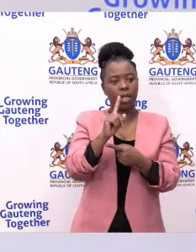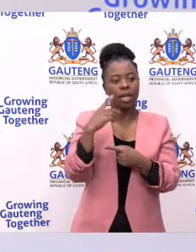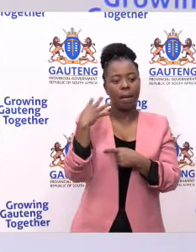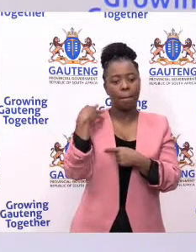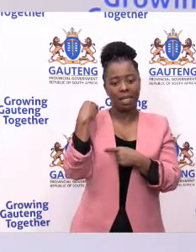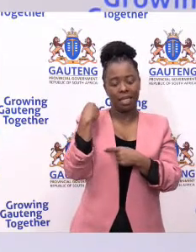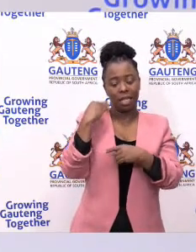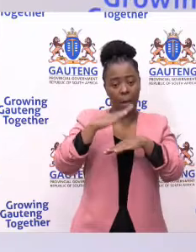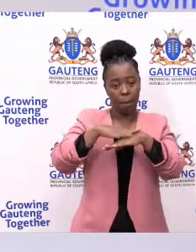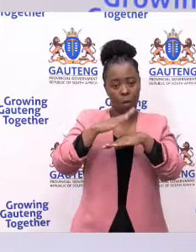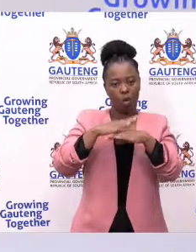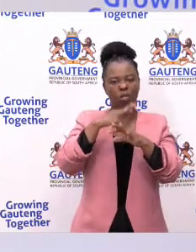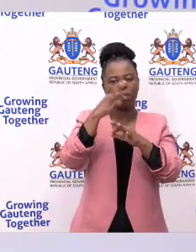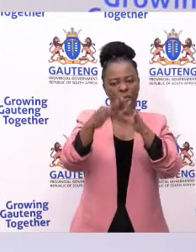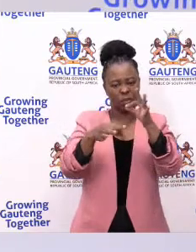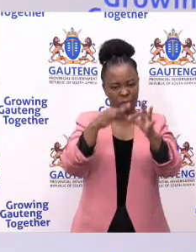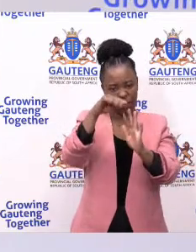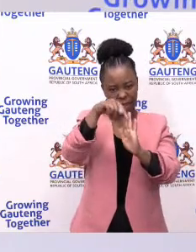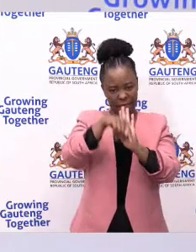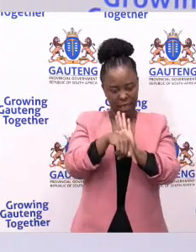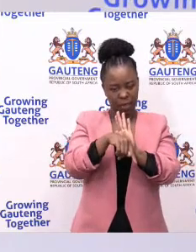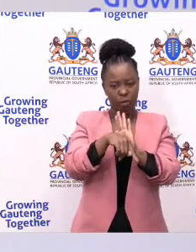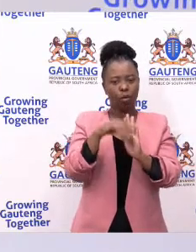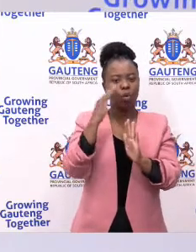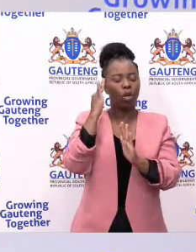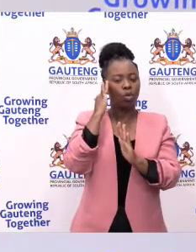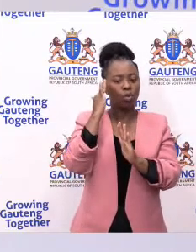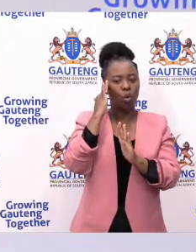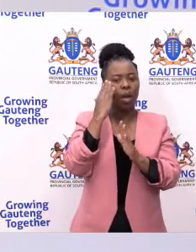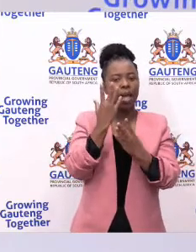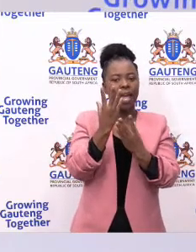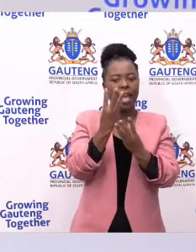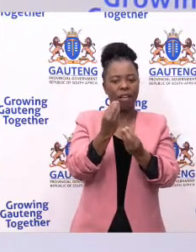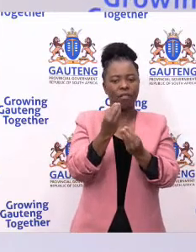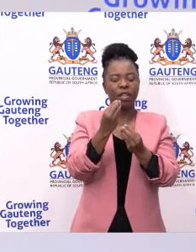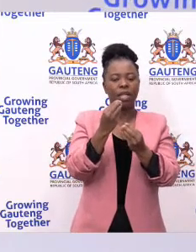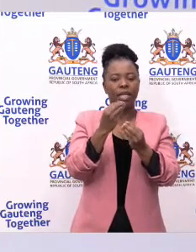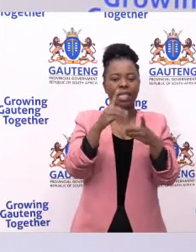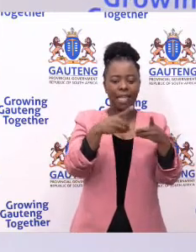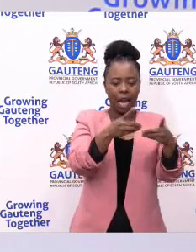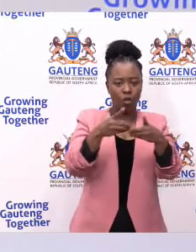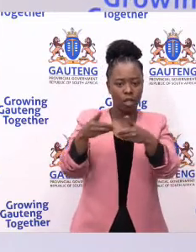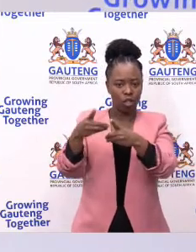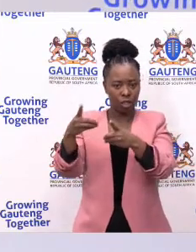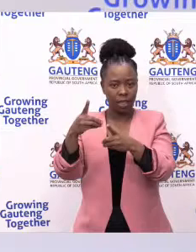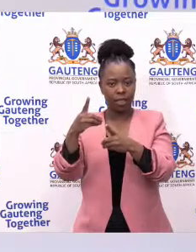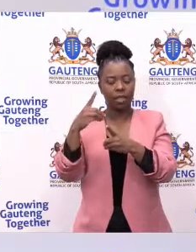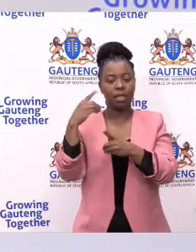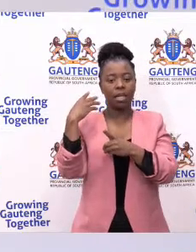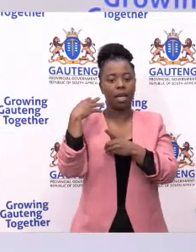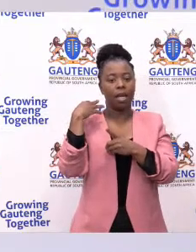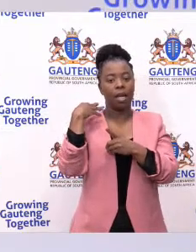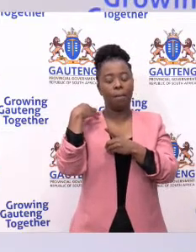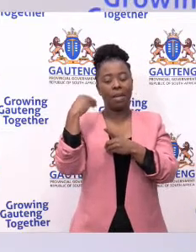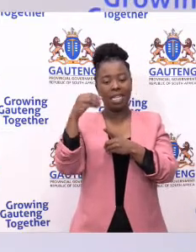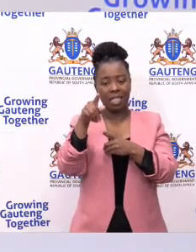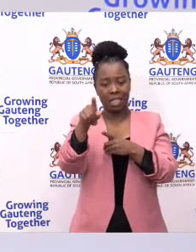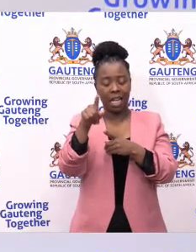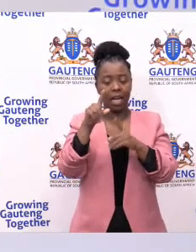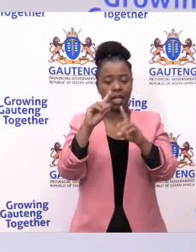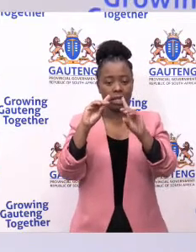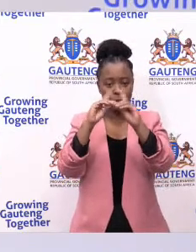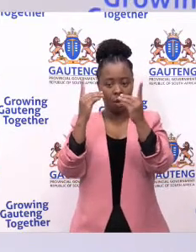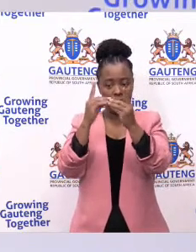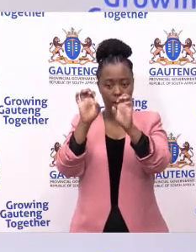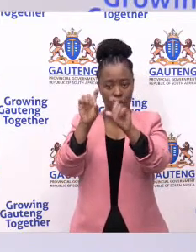further clarification, we do know that there are directions that the Minister of Basic Education had issued, and we will